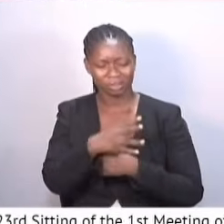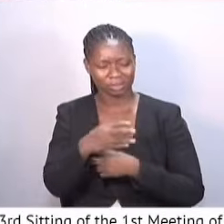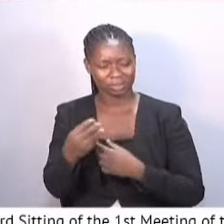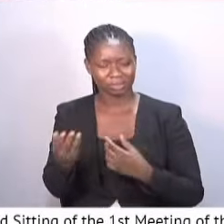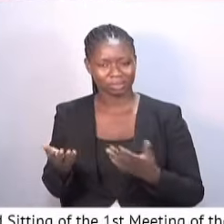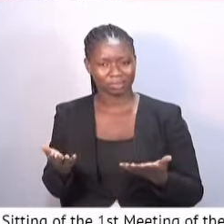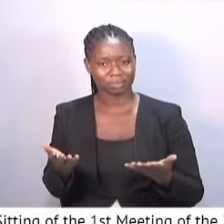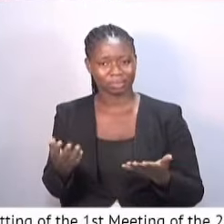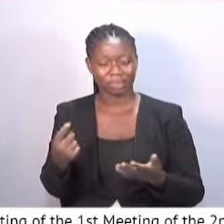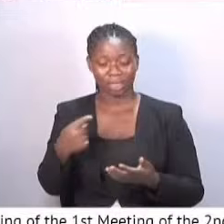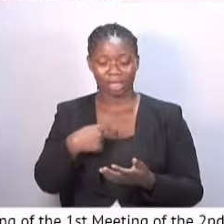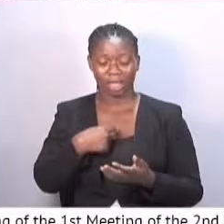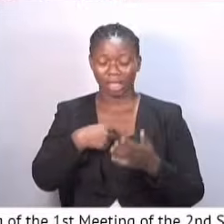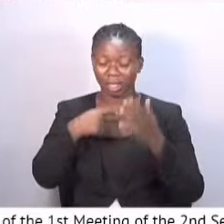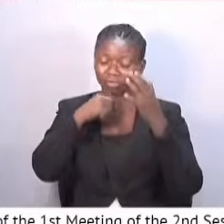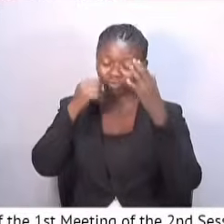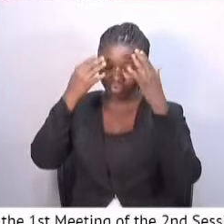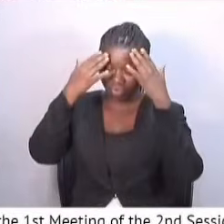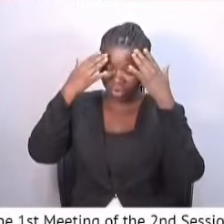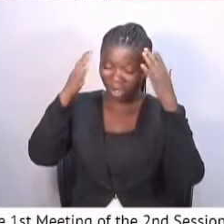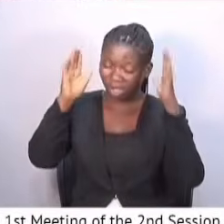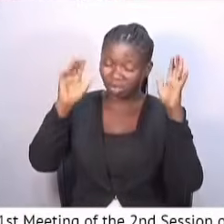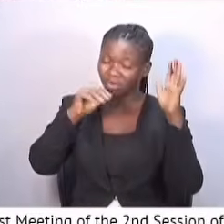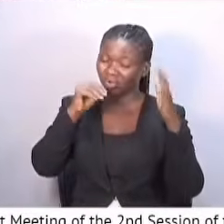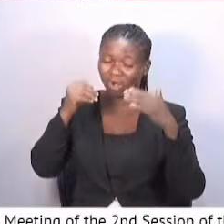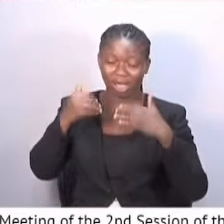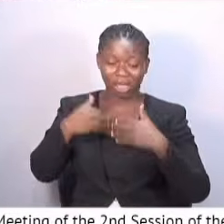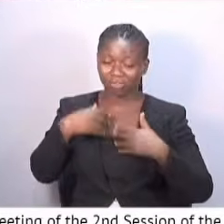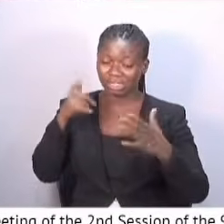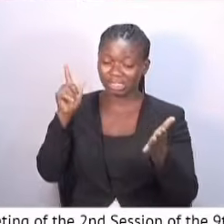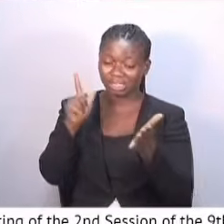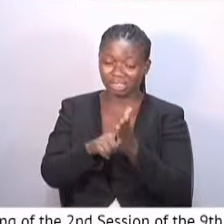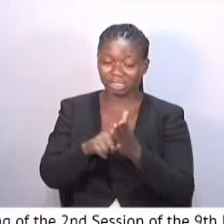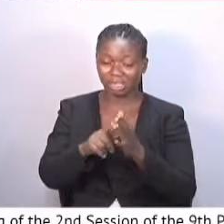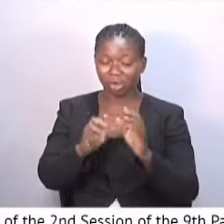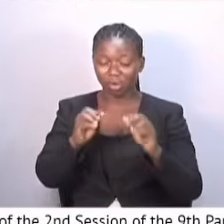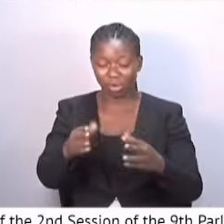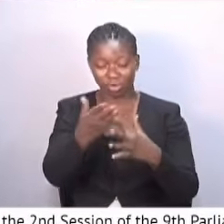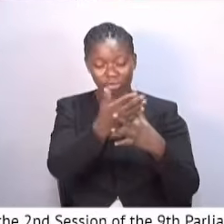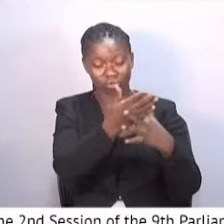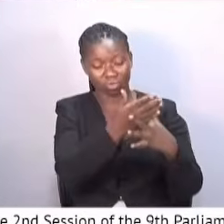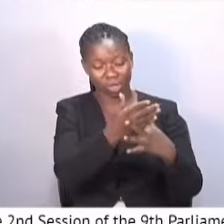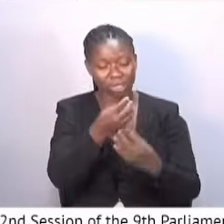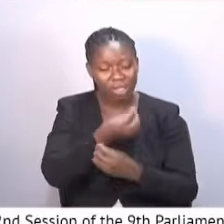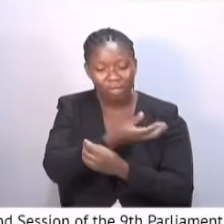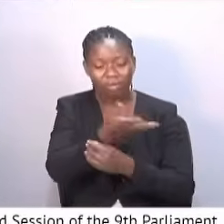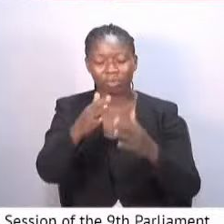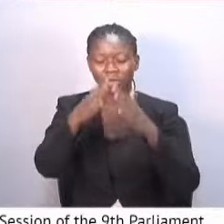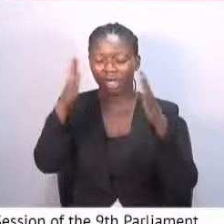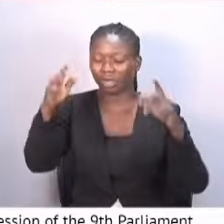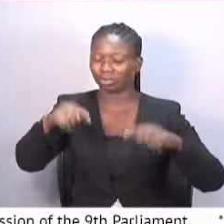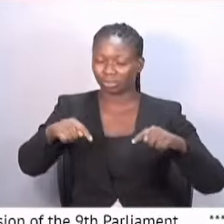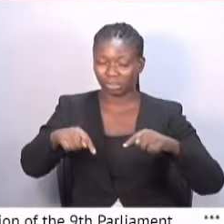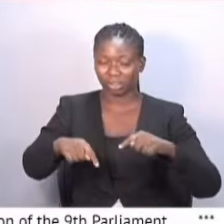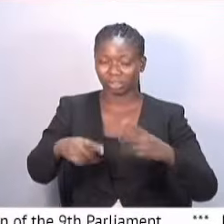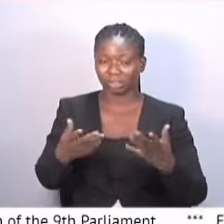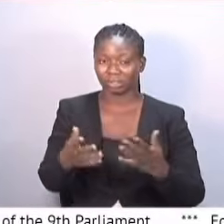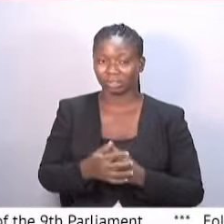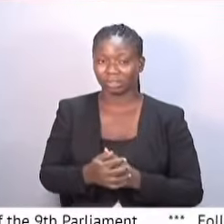and I don't have that legal opinion to share with the House today. So